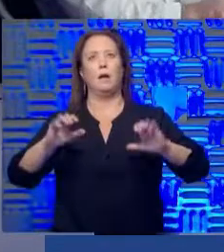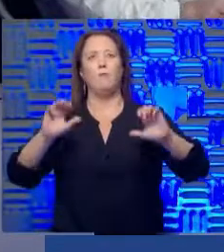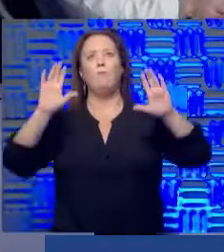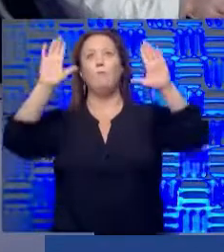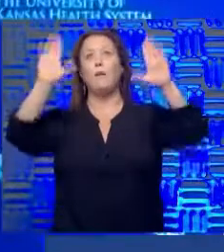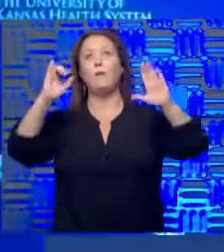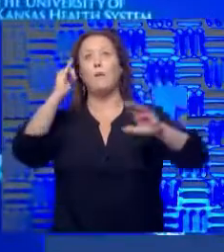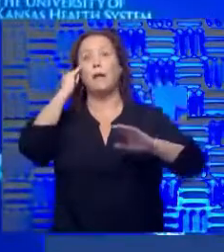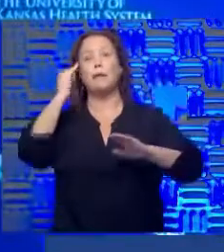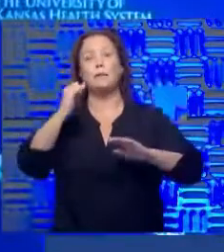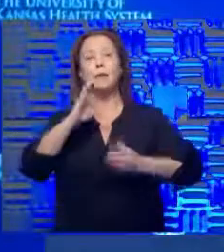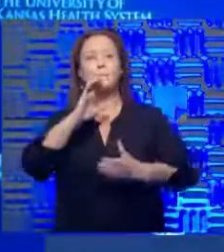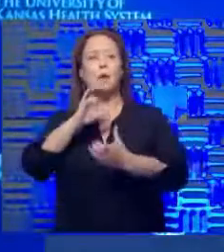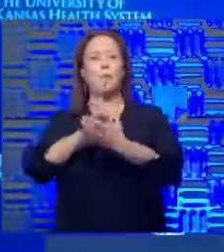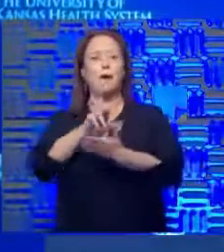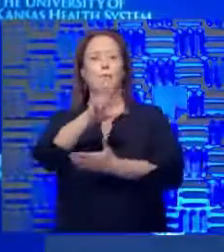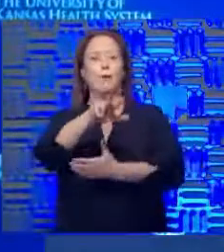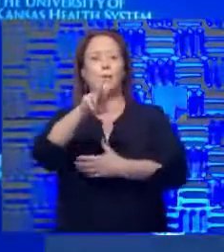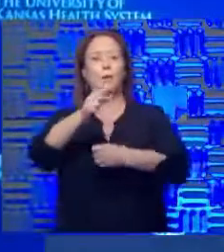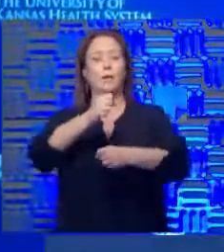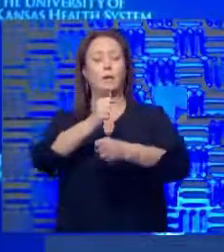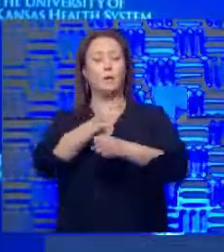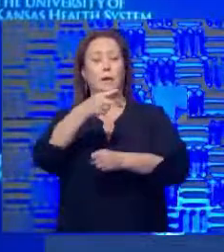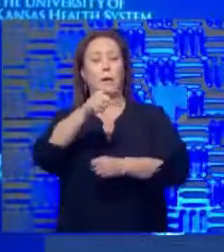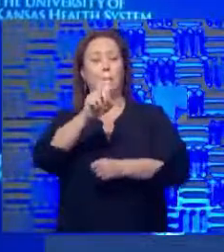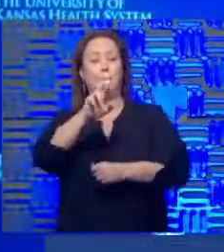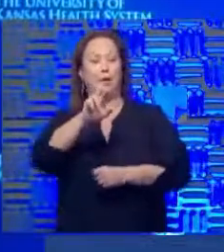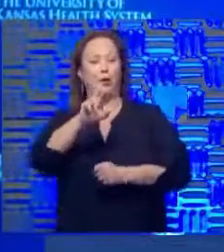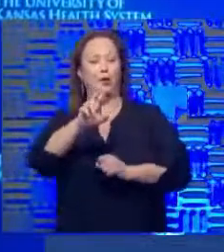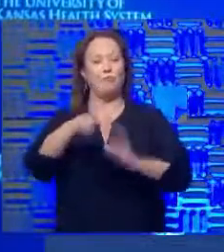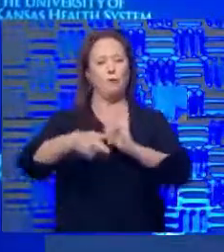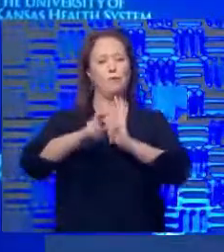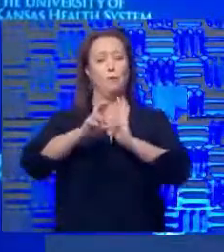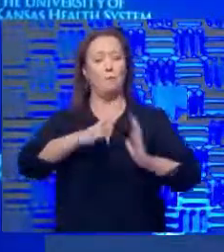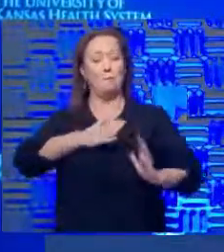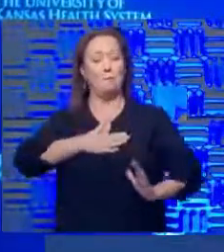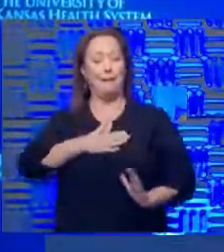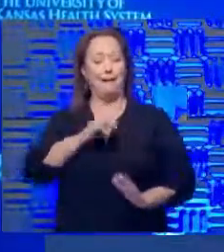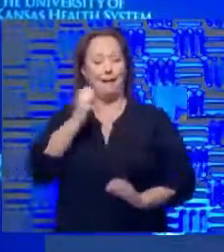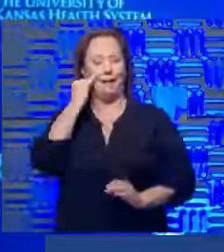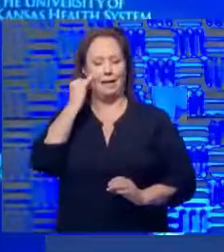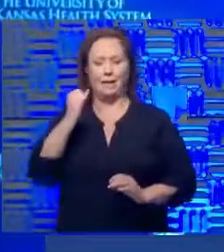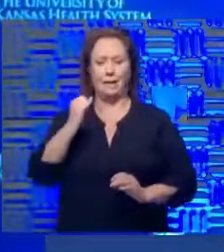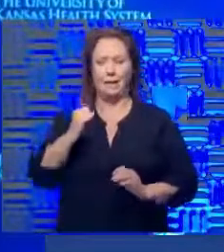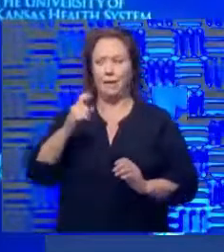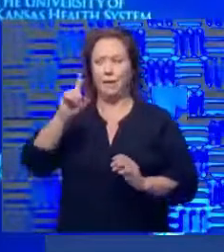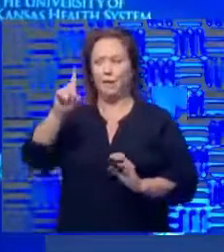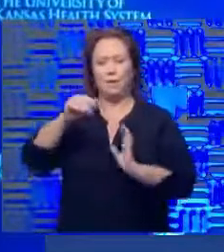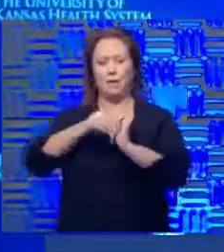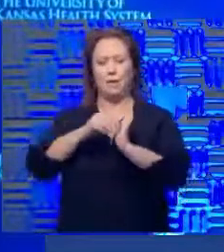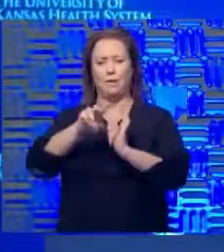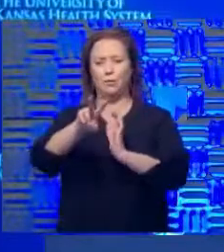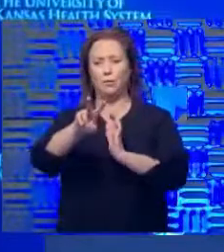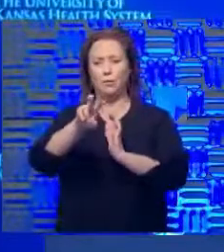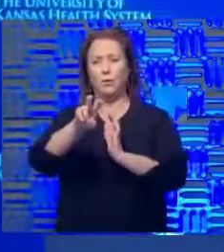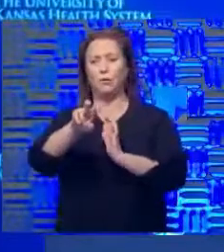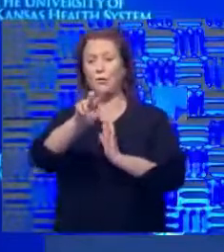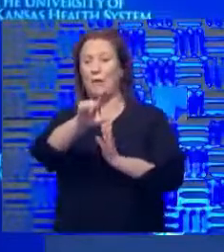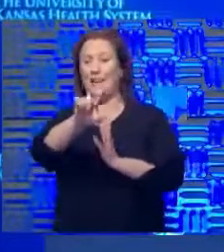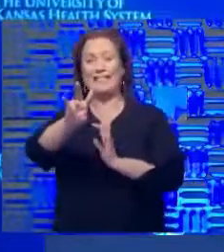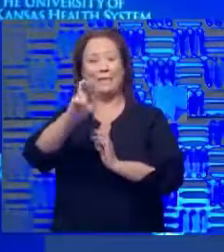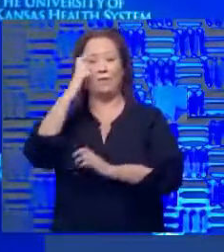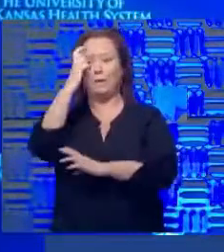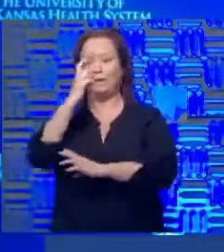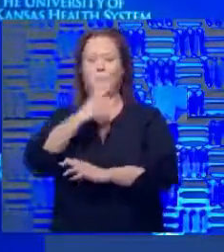And then my lovely wife of 33 years peer reviews my ideas. And oftentimes there's approximately 1,227 reasons why my idea